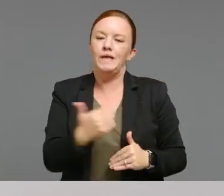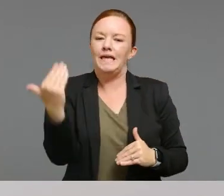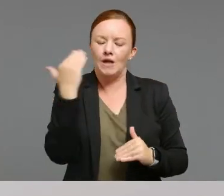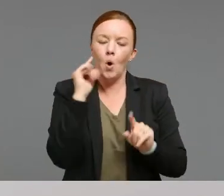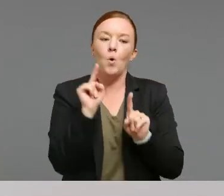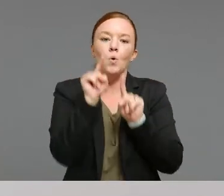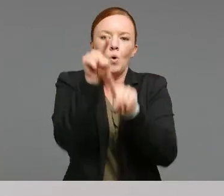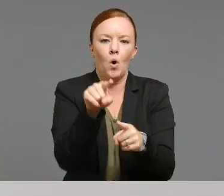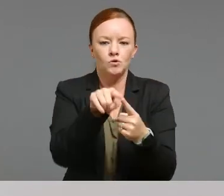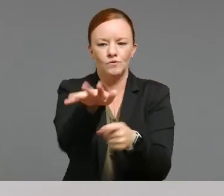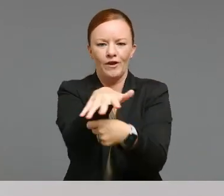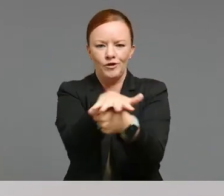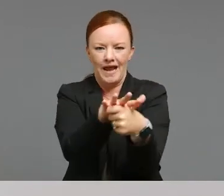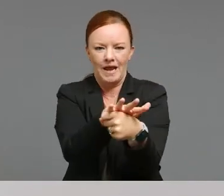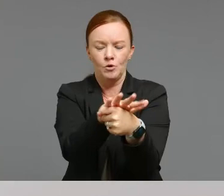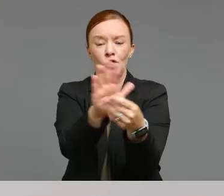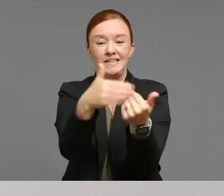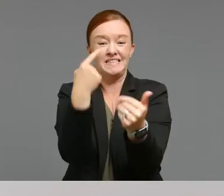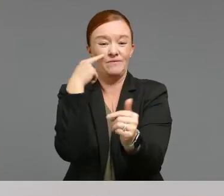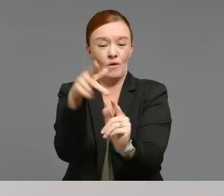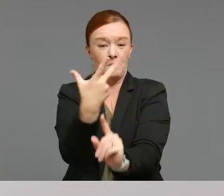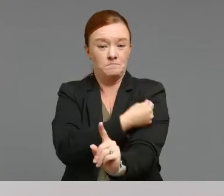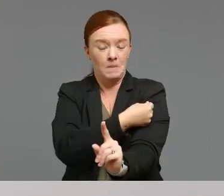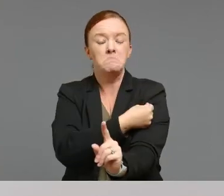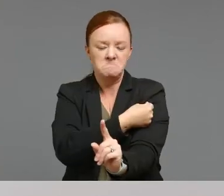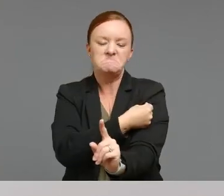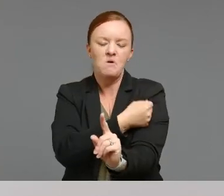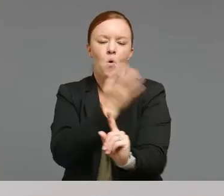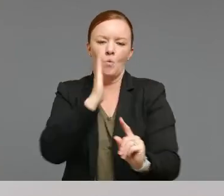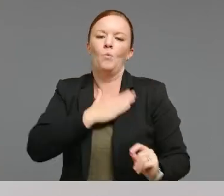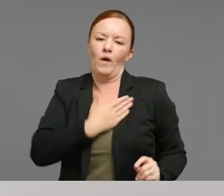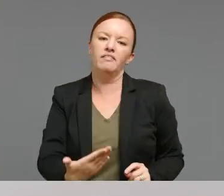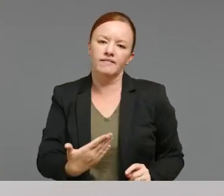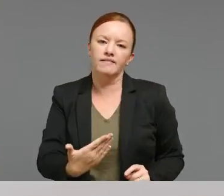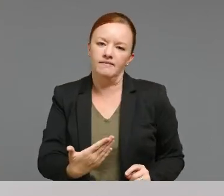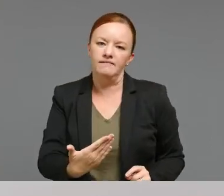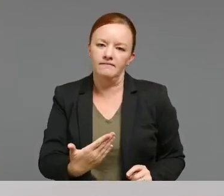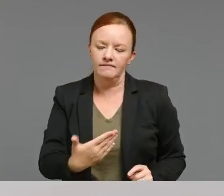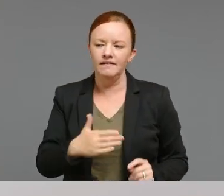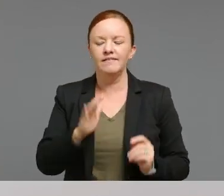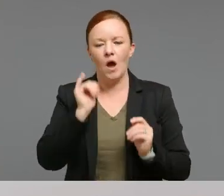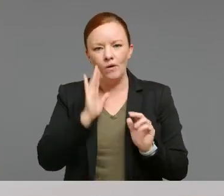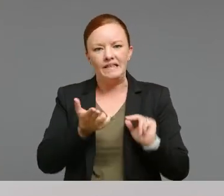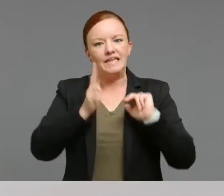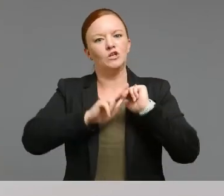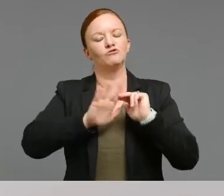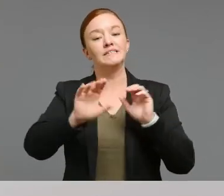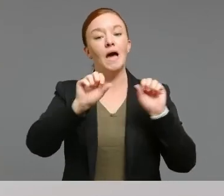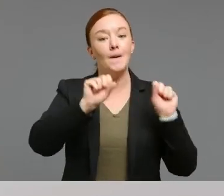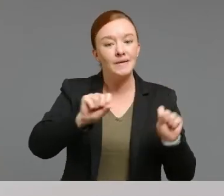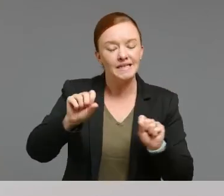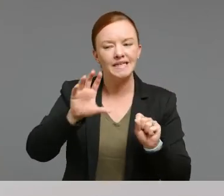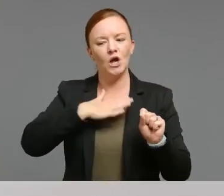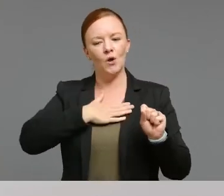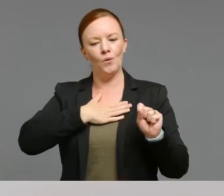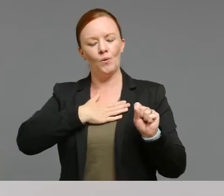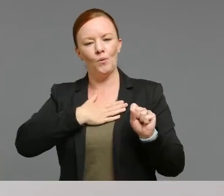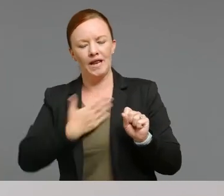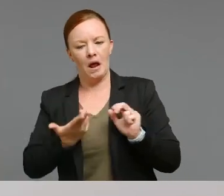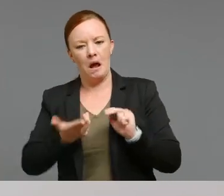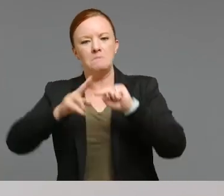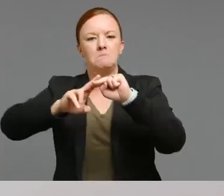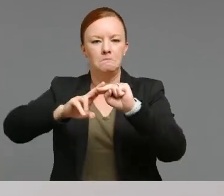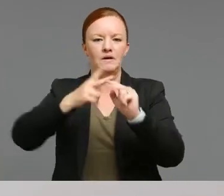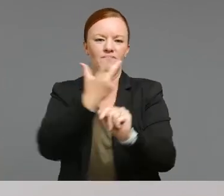more convenient is going to increase access and increase people's ability to be vaccinated. So you're going to see